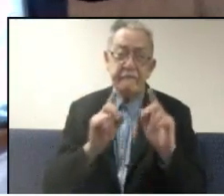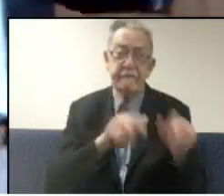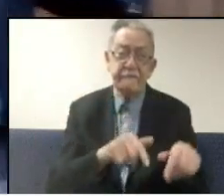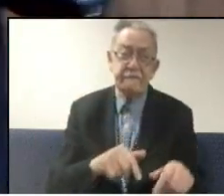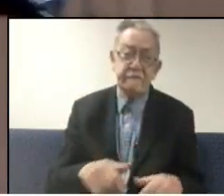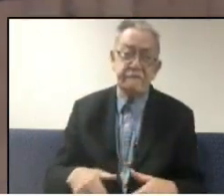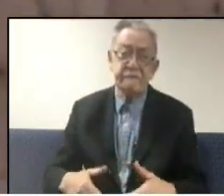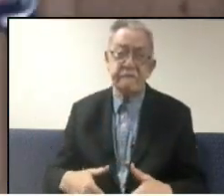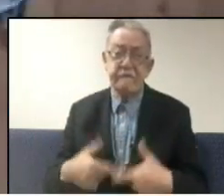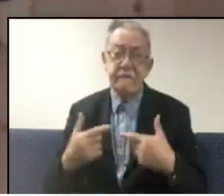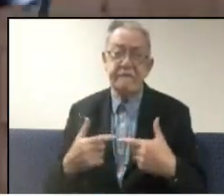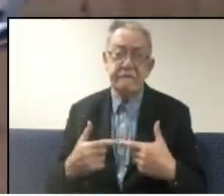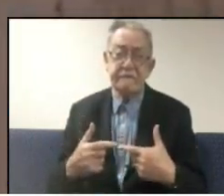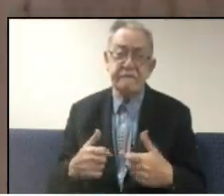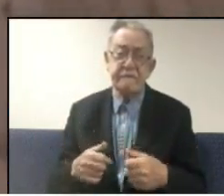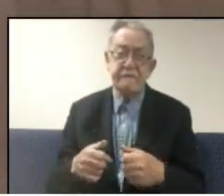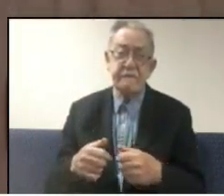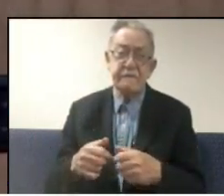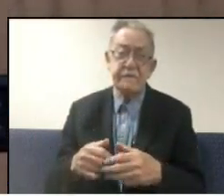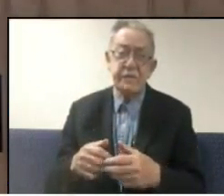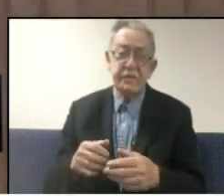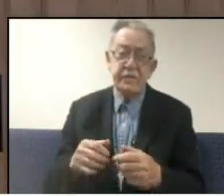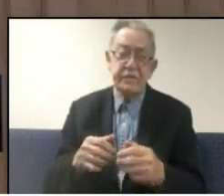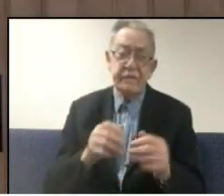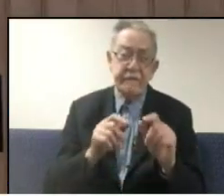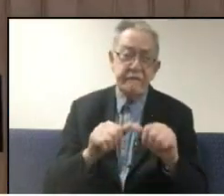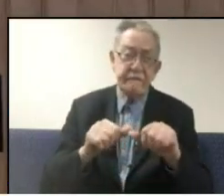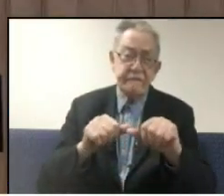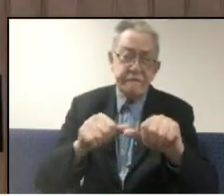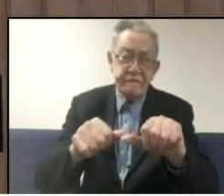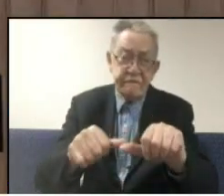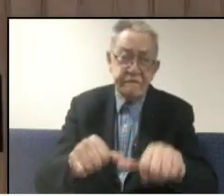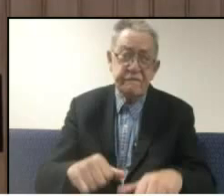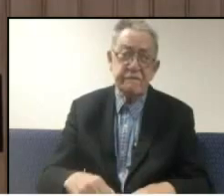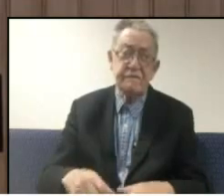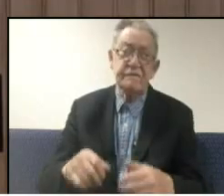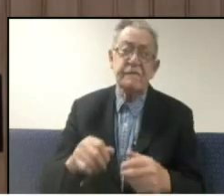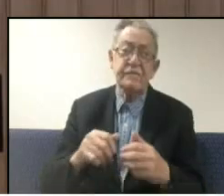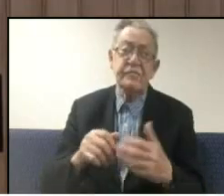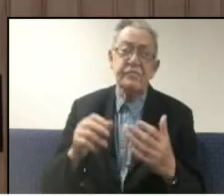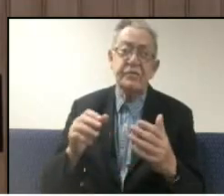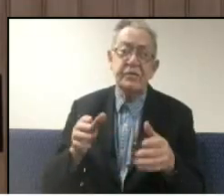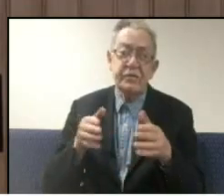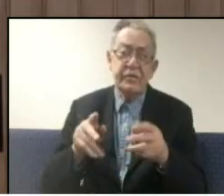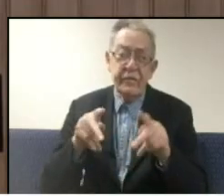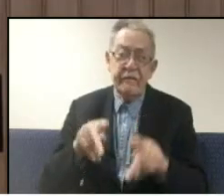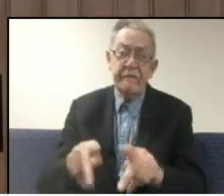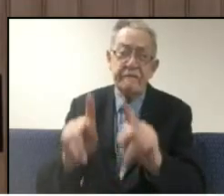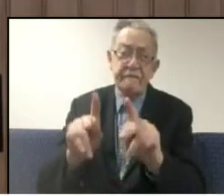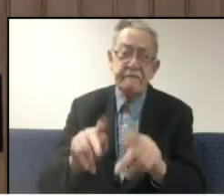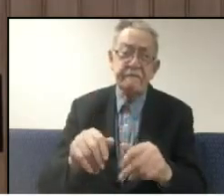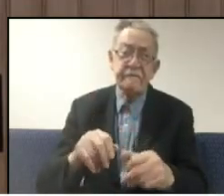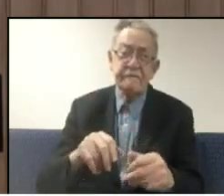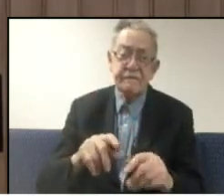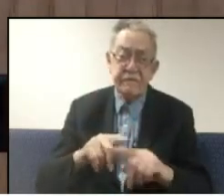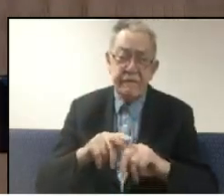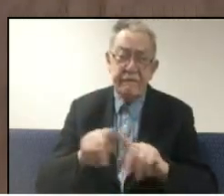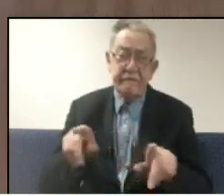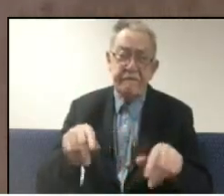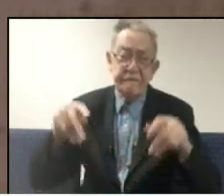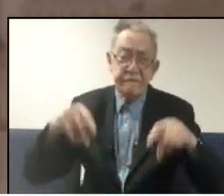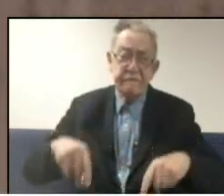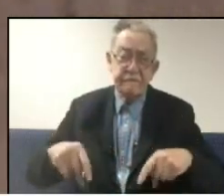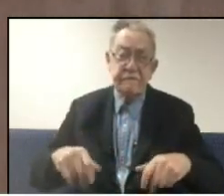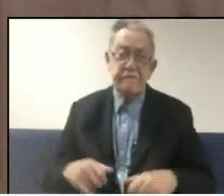you perhaps to continue on the path you were on, but now you're going to do so as a completely different person, and you're going to see things